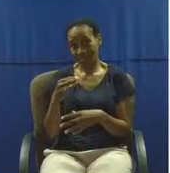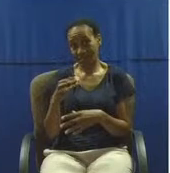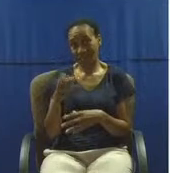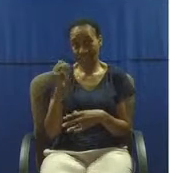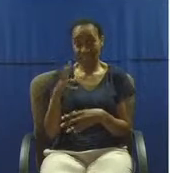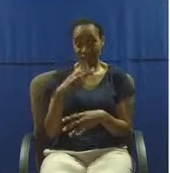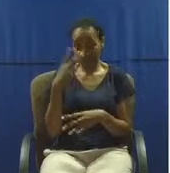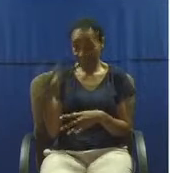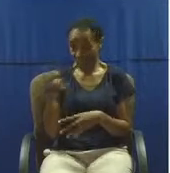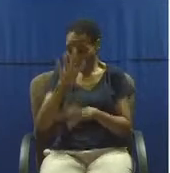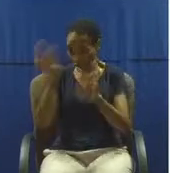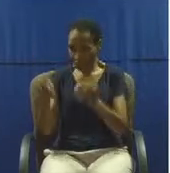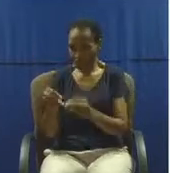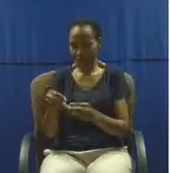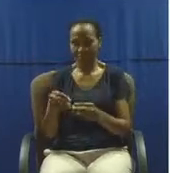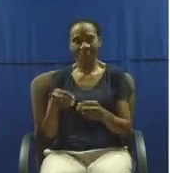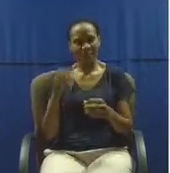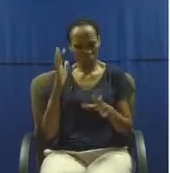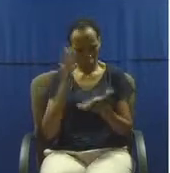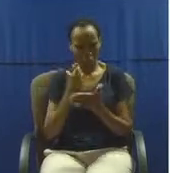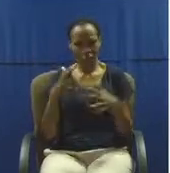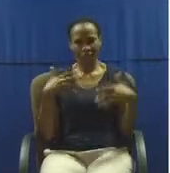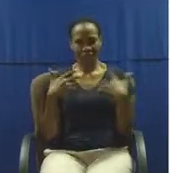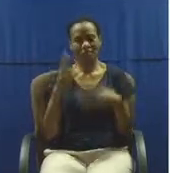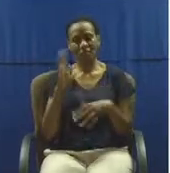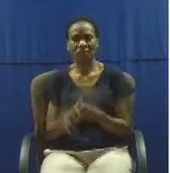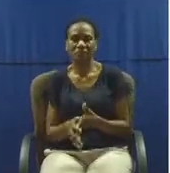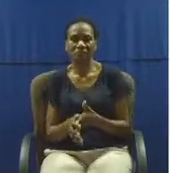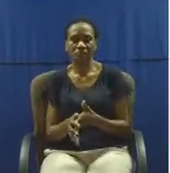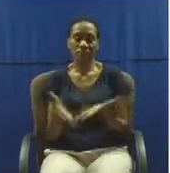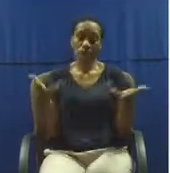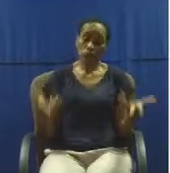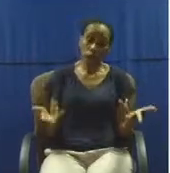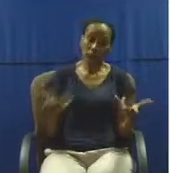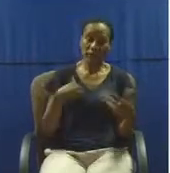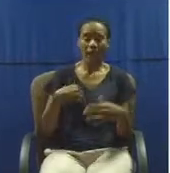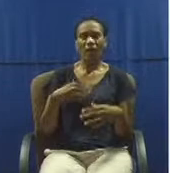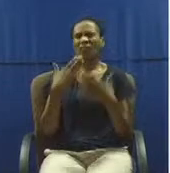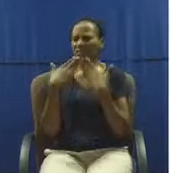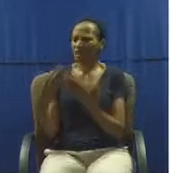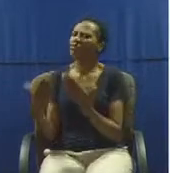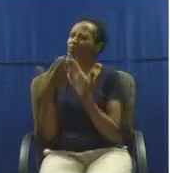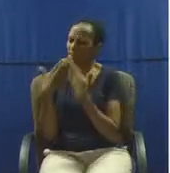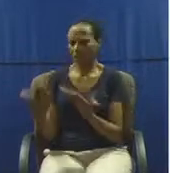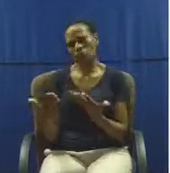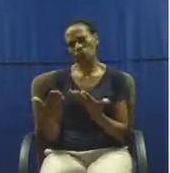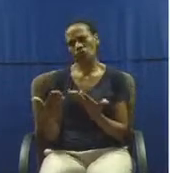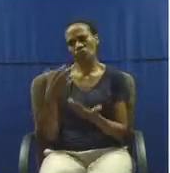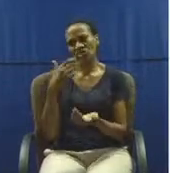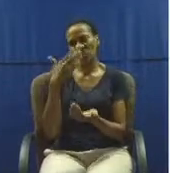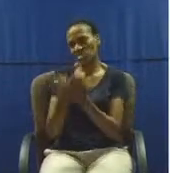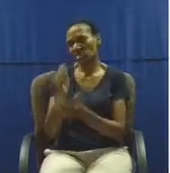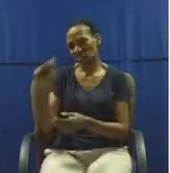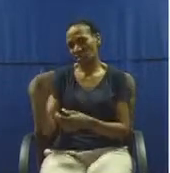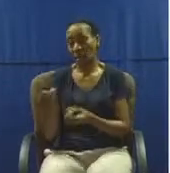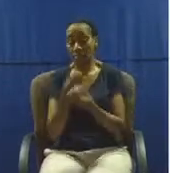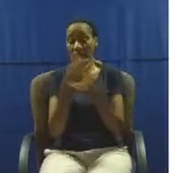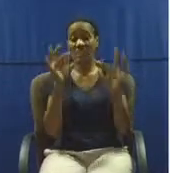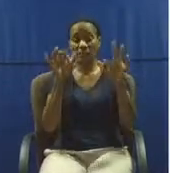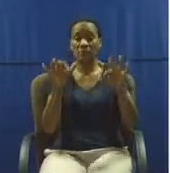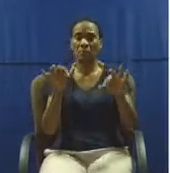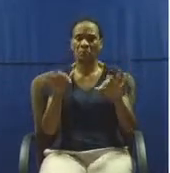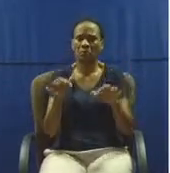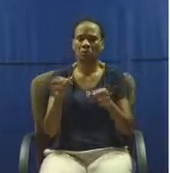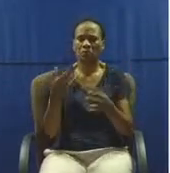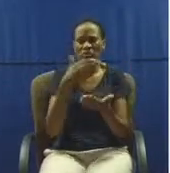So, but let me thank you for the suggestions that you're putting forward. A number of other people are coming forward with suggestions on